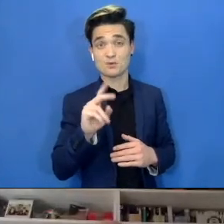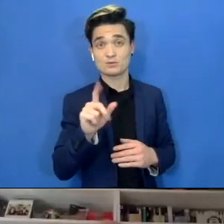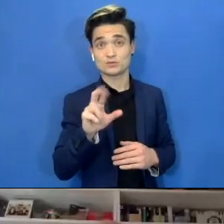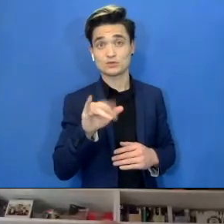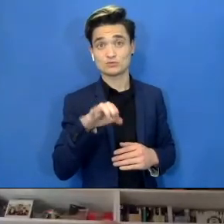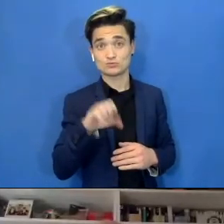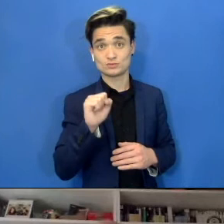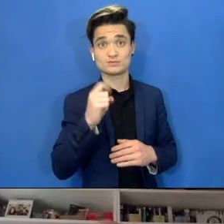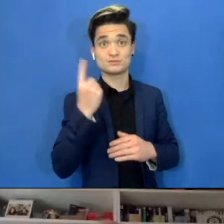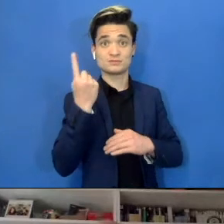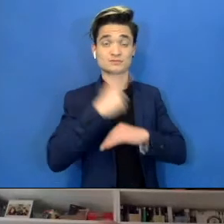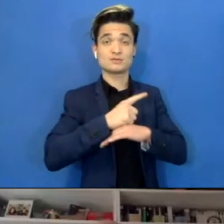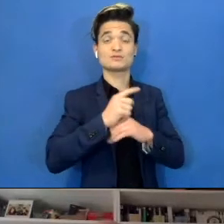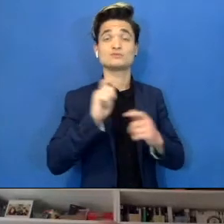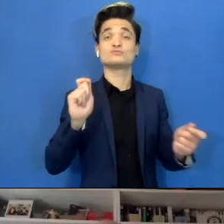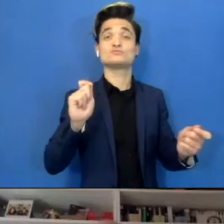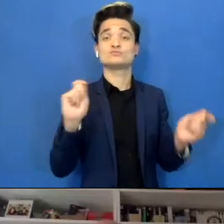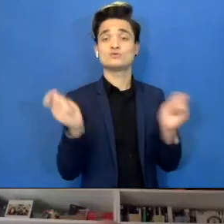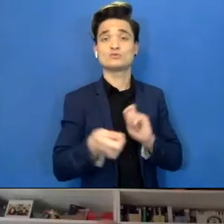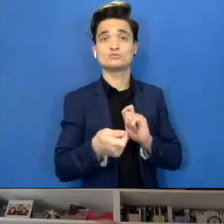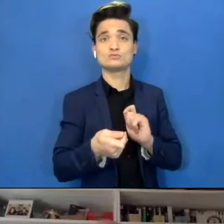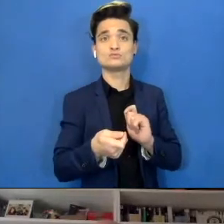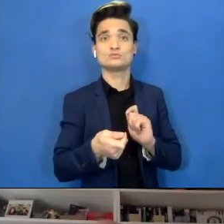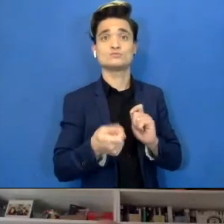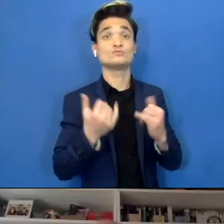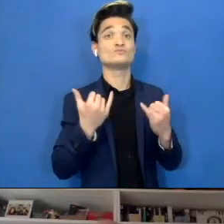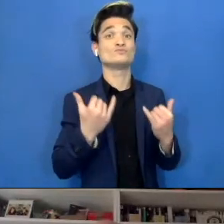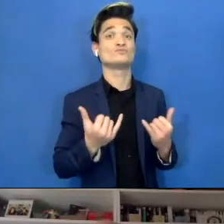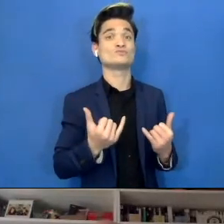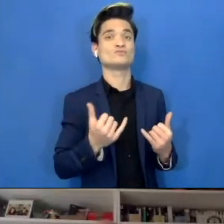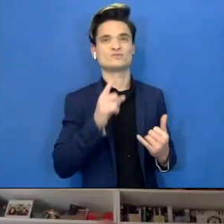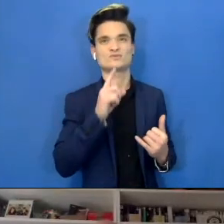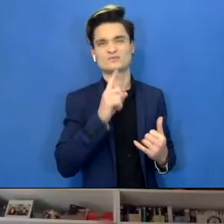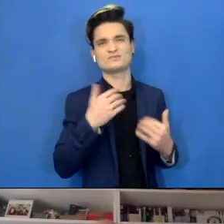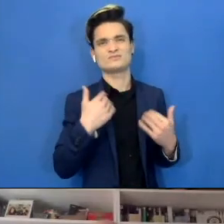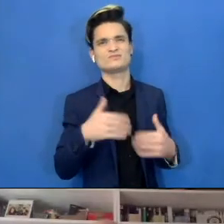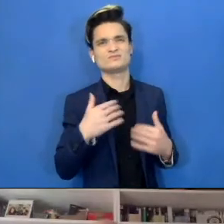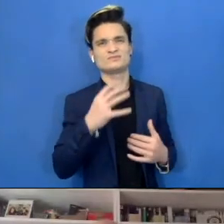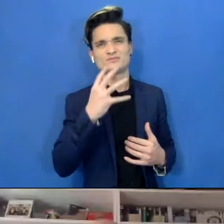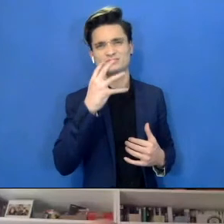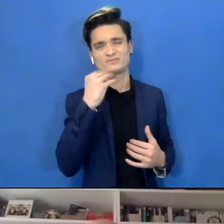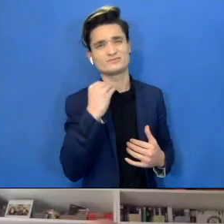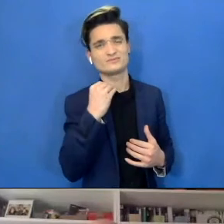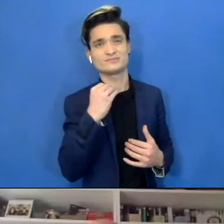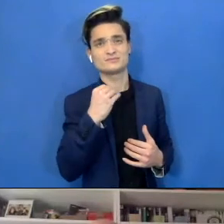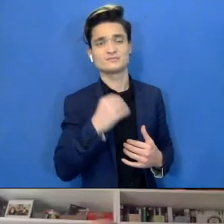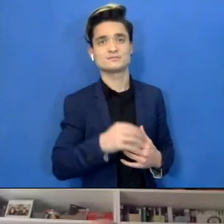slept badly. I've got a problem with my neck. Please don't do anything to me in this area. But normally I'm